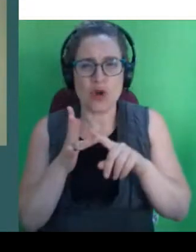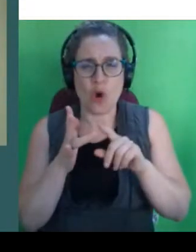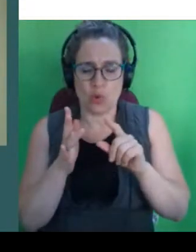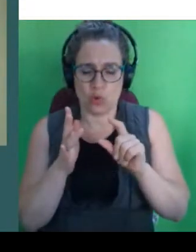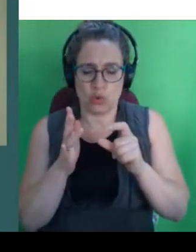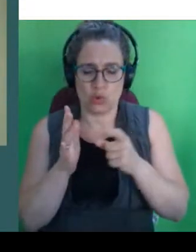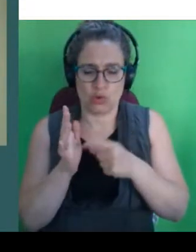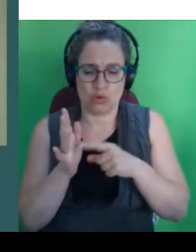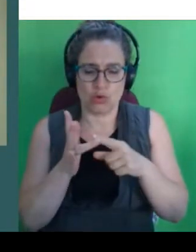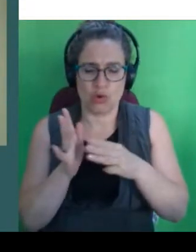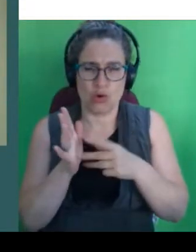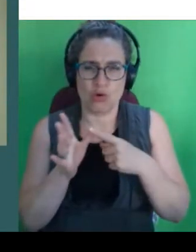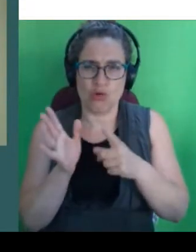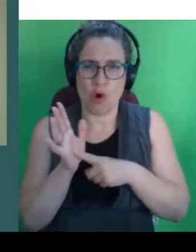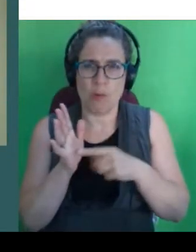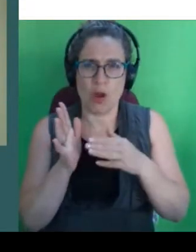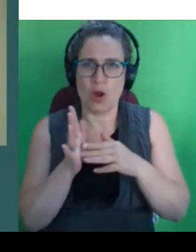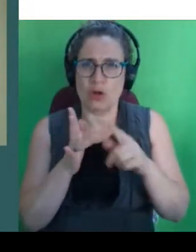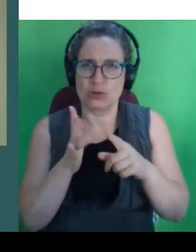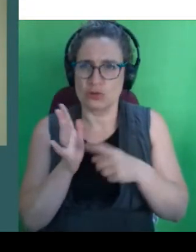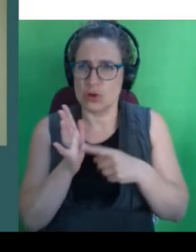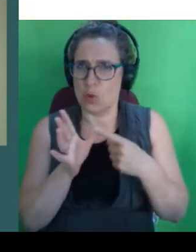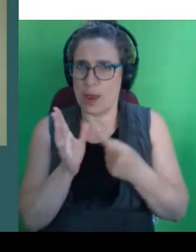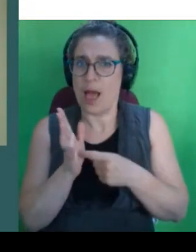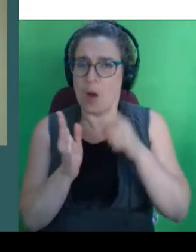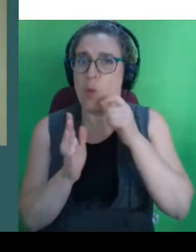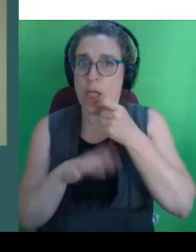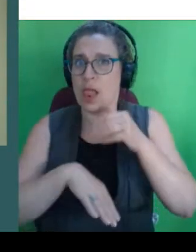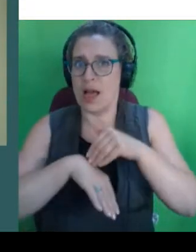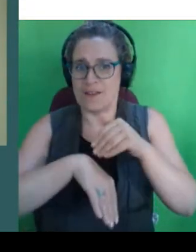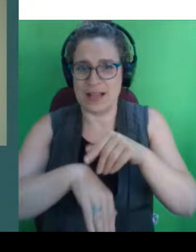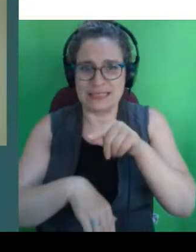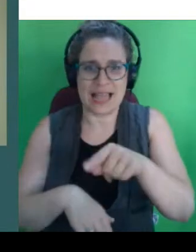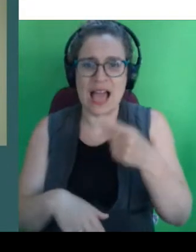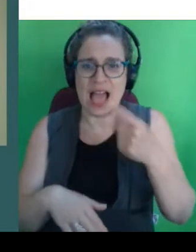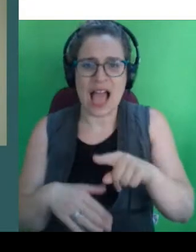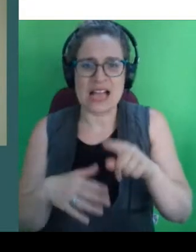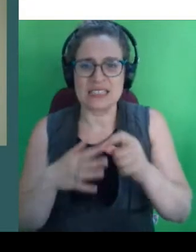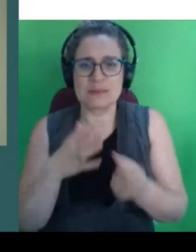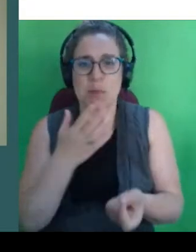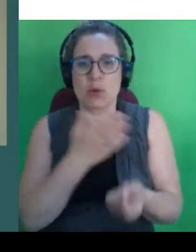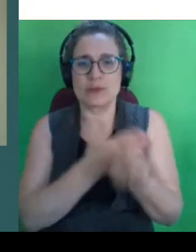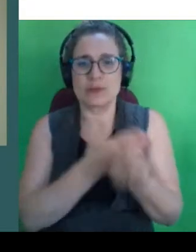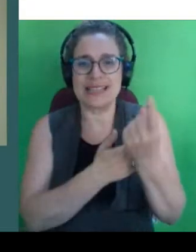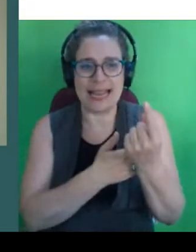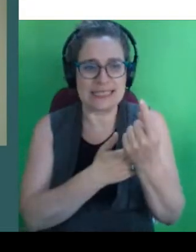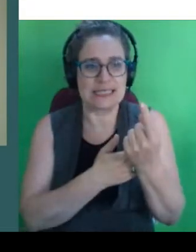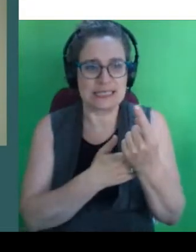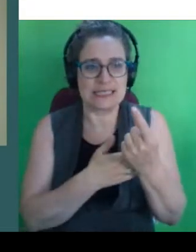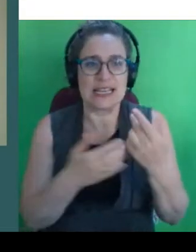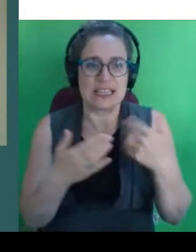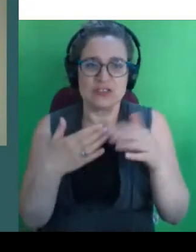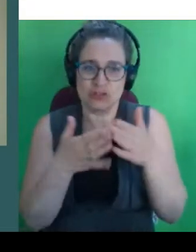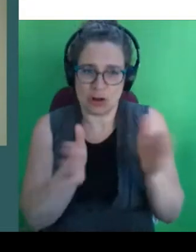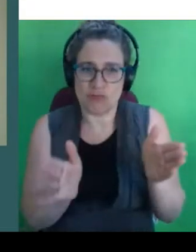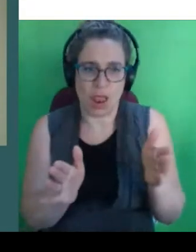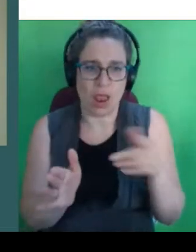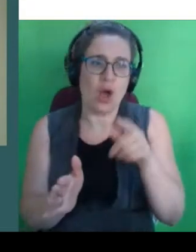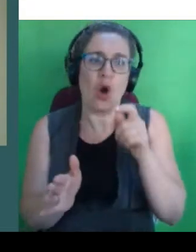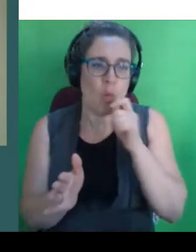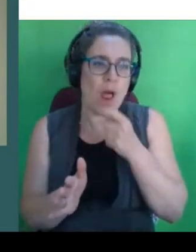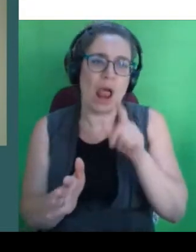and for spontaneous urticaria. But in general, most medications don't